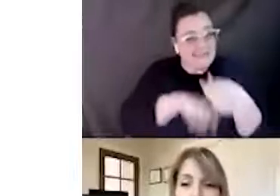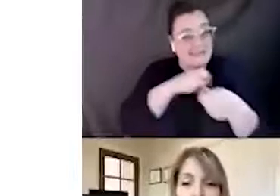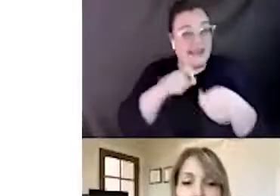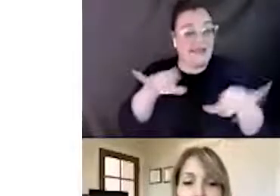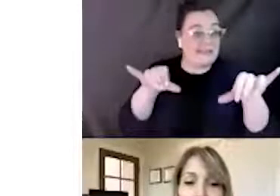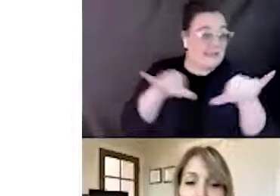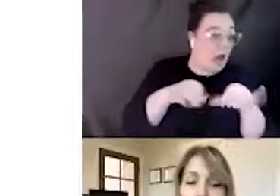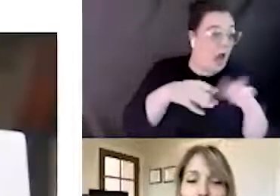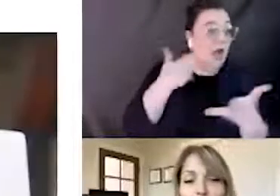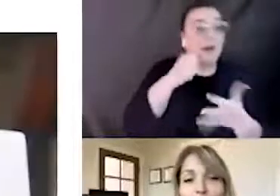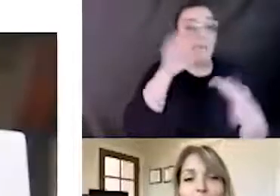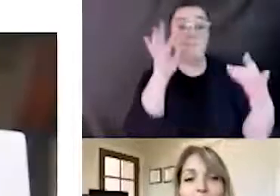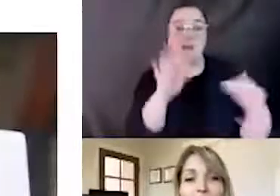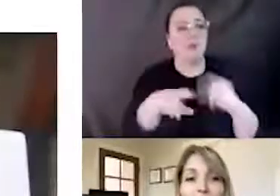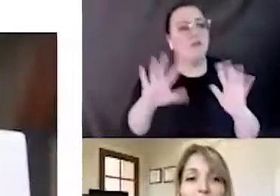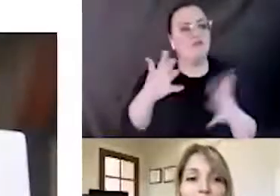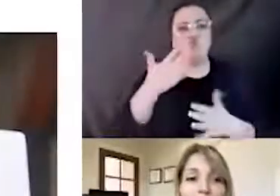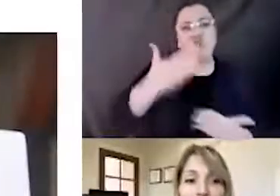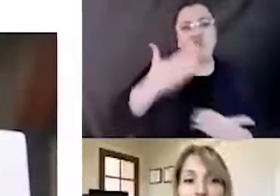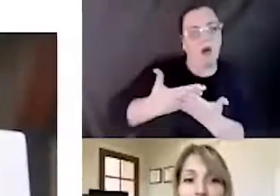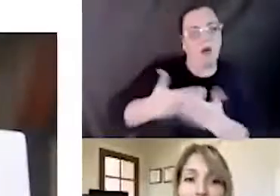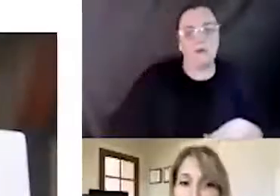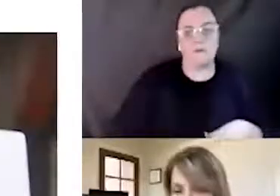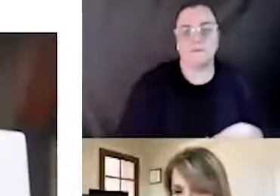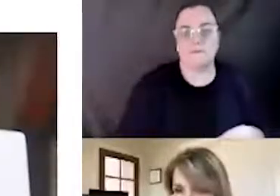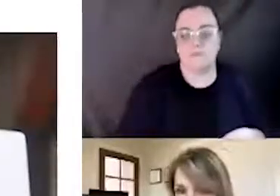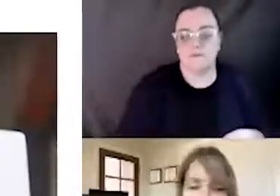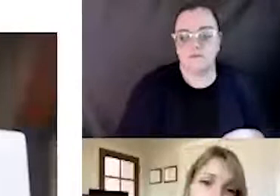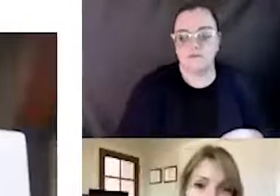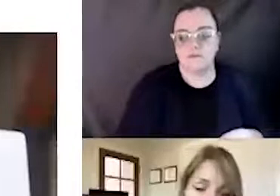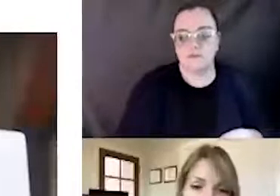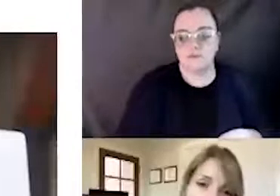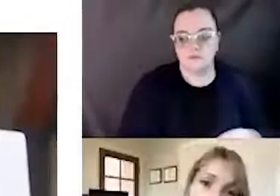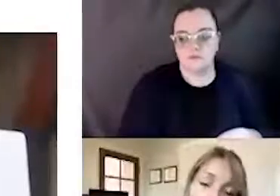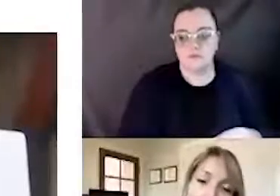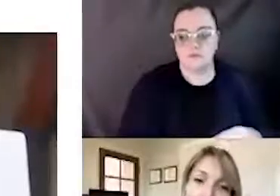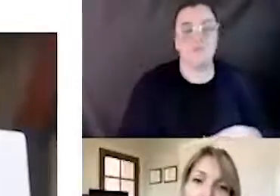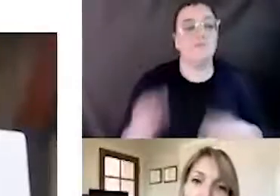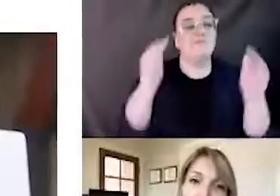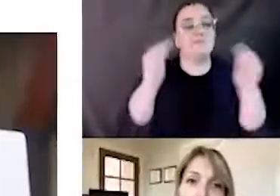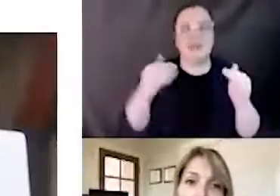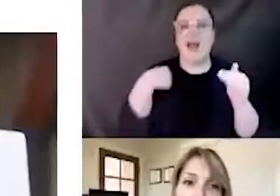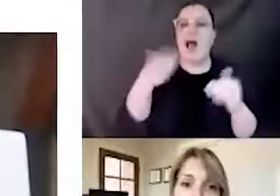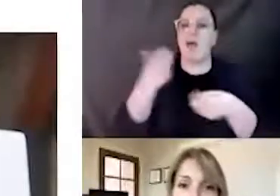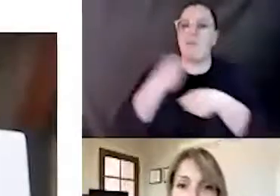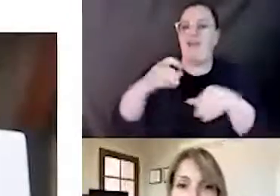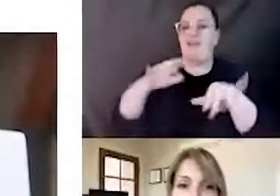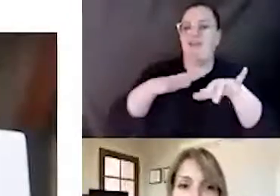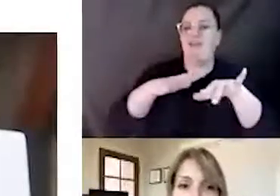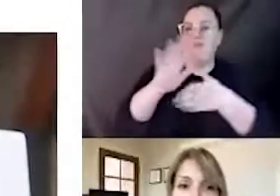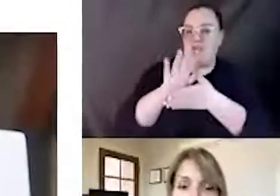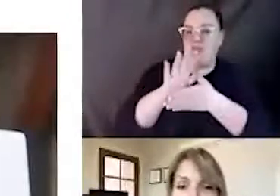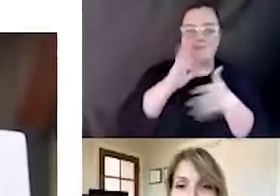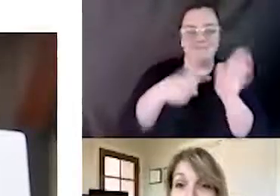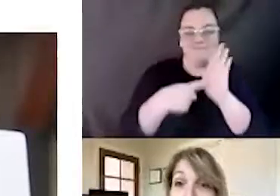do a pretty good job overall. Now let's see, a little while ago, I made a short video to help explain some of the concepts of earthquake early